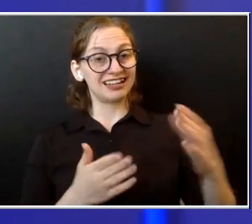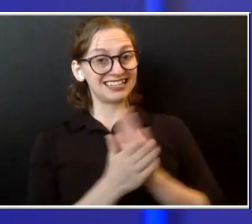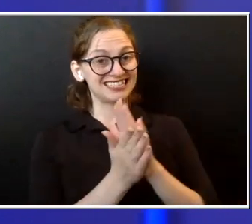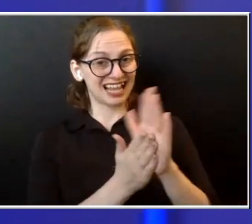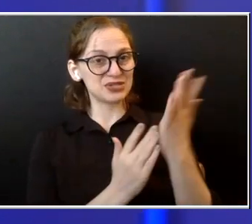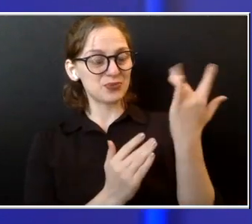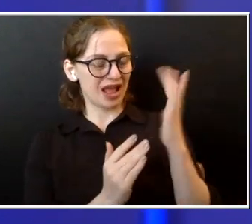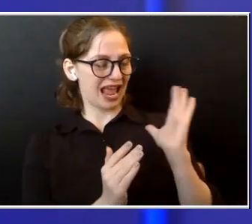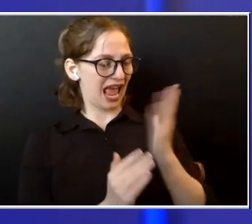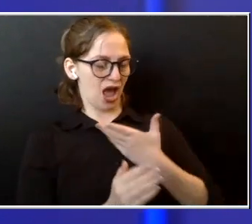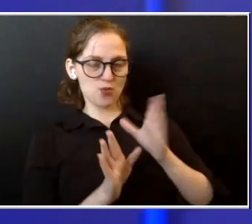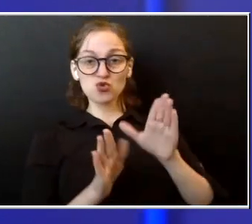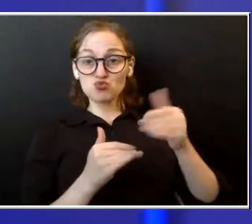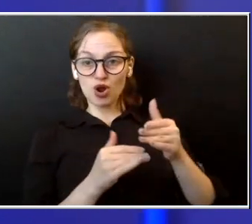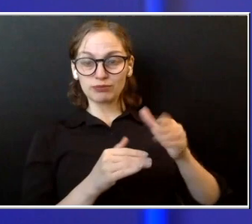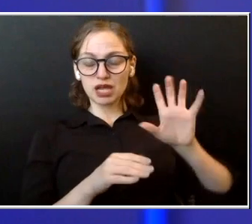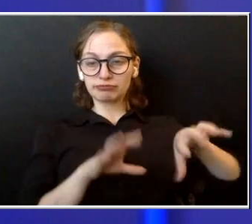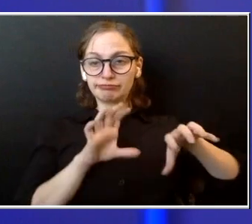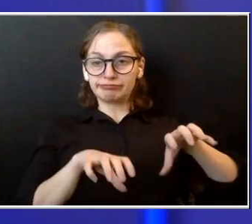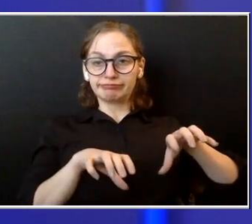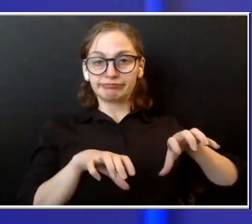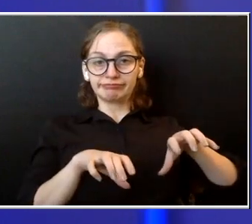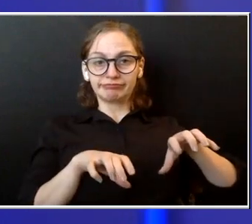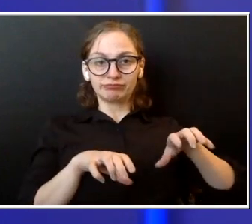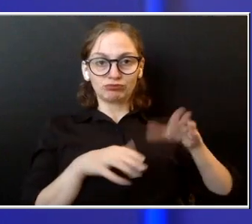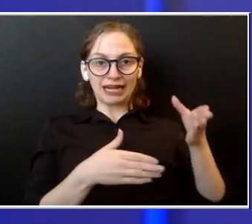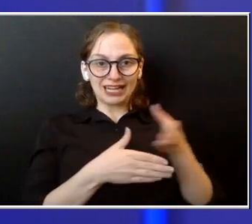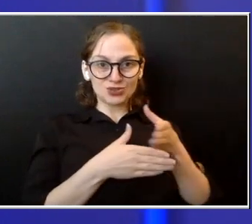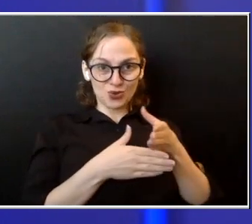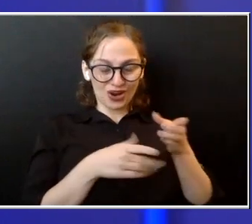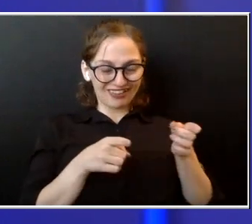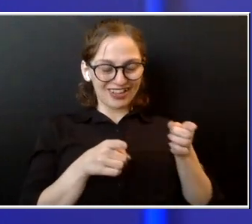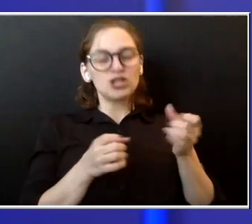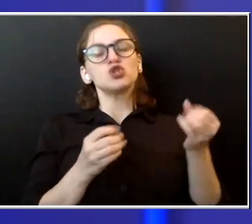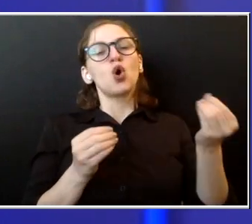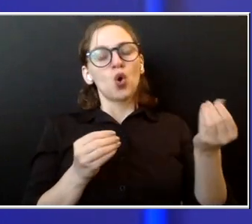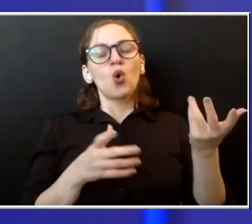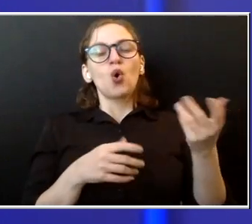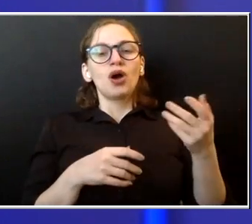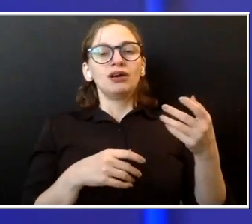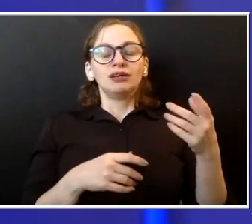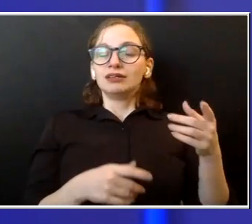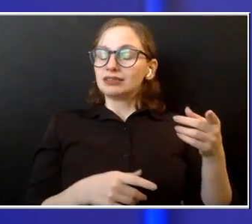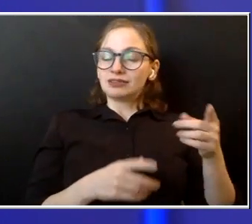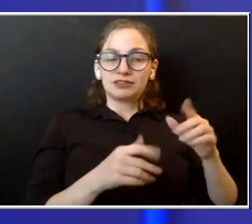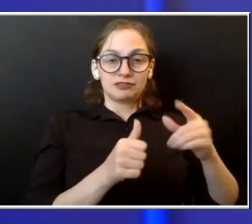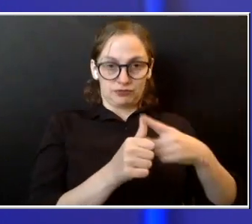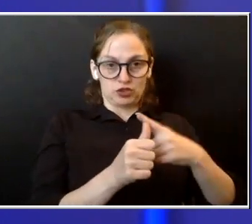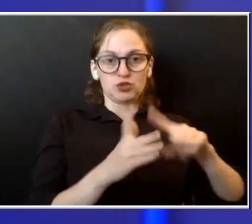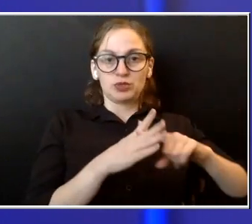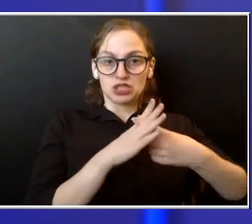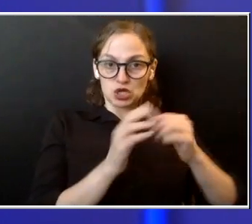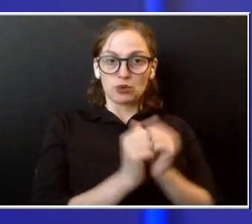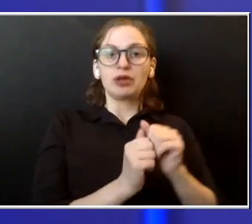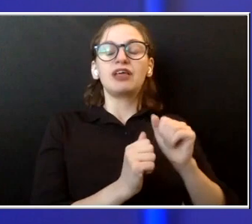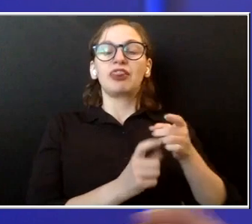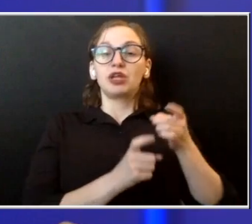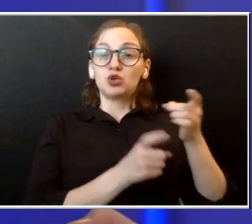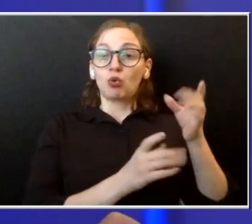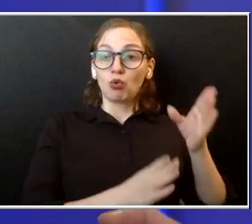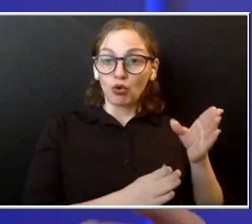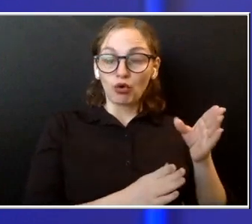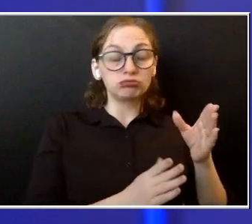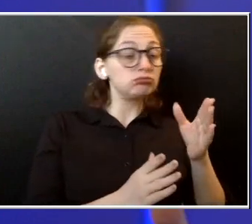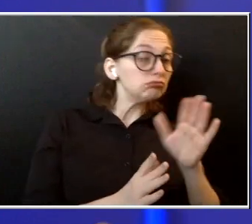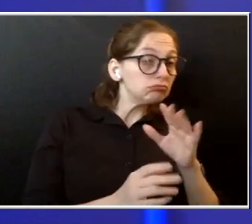so Dr. Kumer usually gets started with the donor, and then we make sure everything is going well, make sure there's no issues, and then we bring the